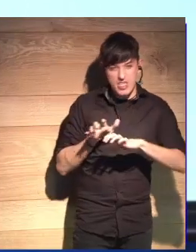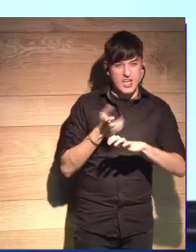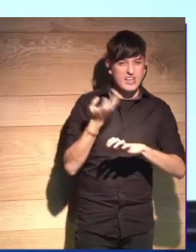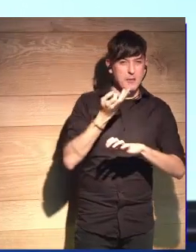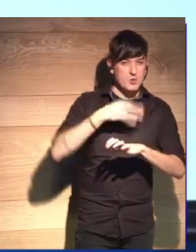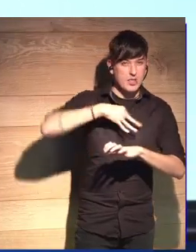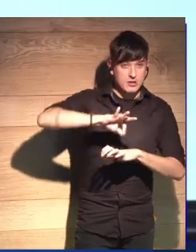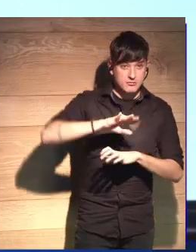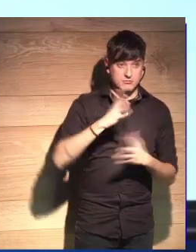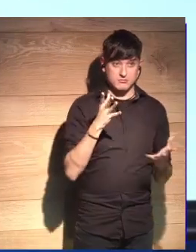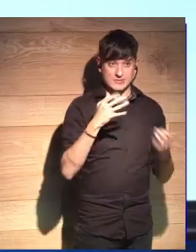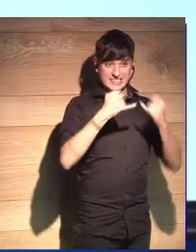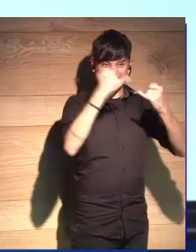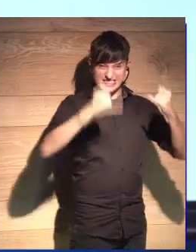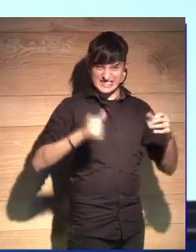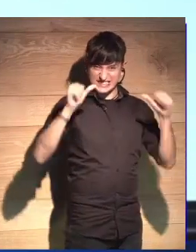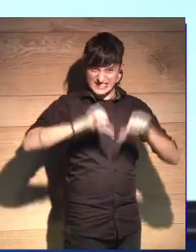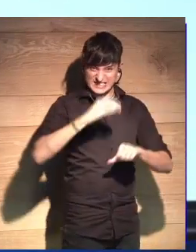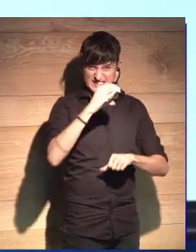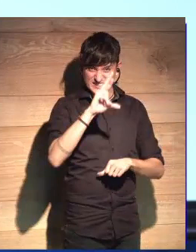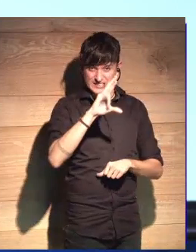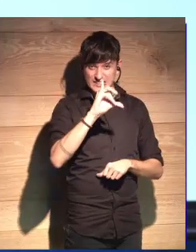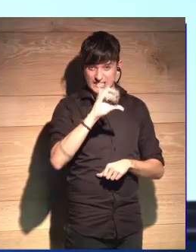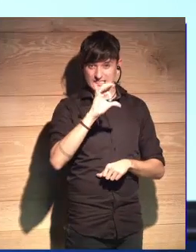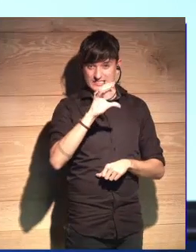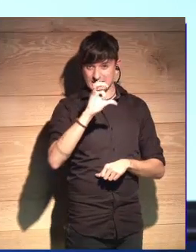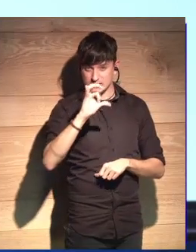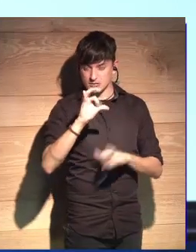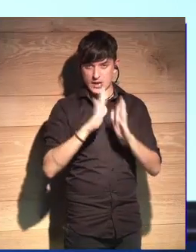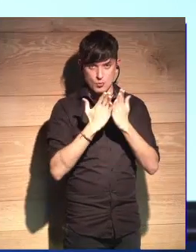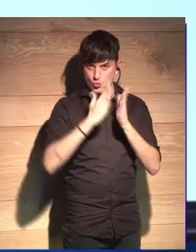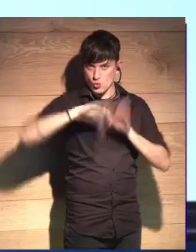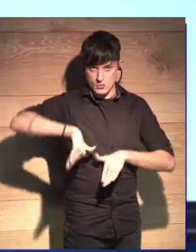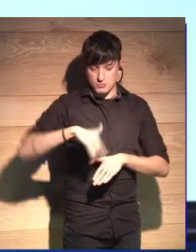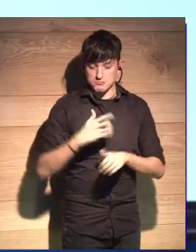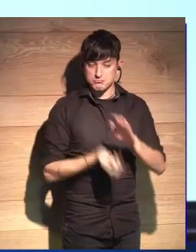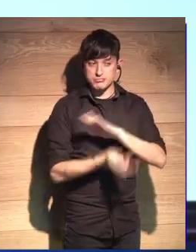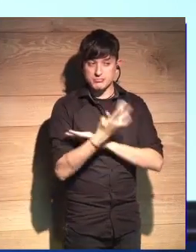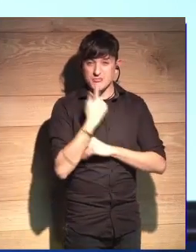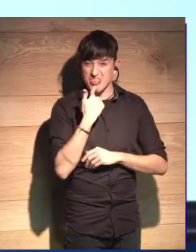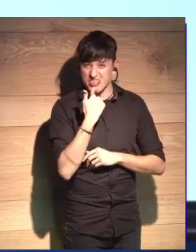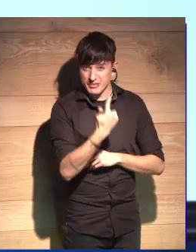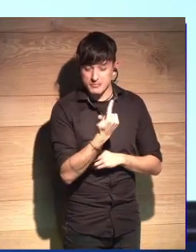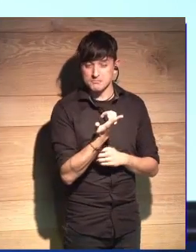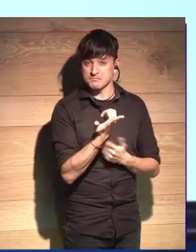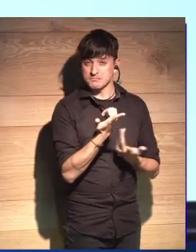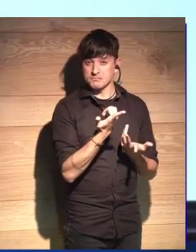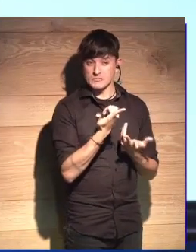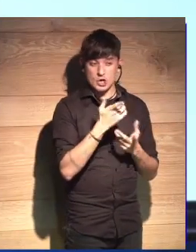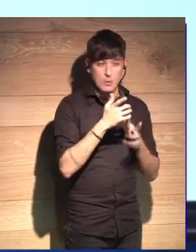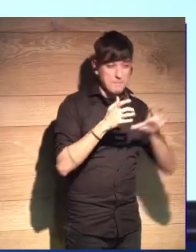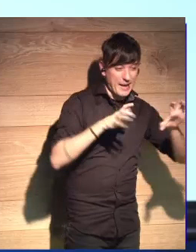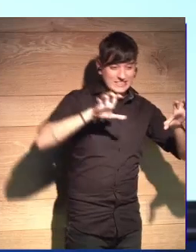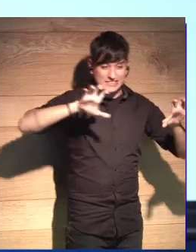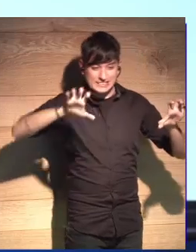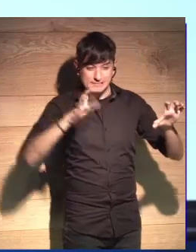archaic societies, and what lessons we should learn. In Upheaval, his last book, he asks